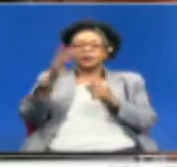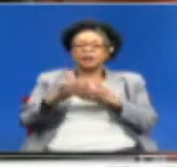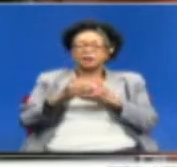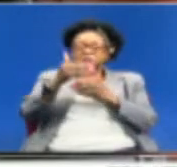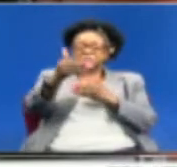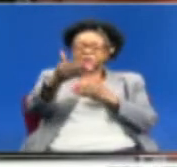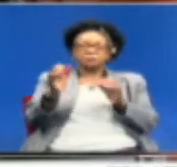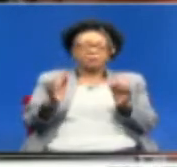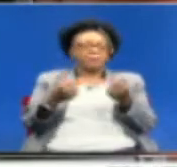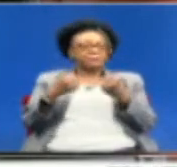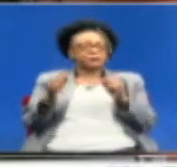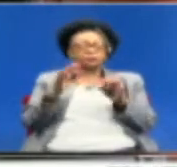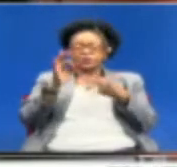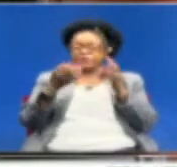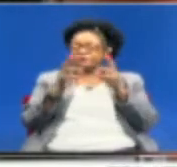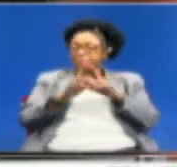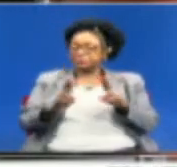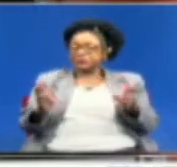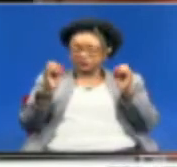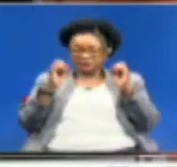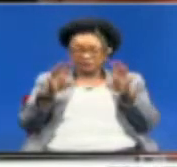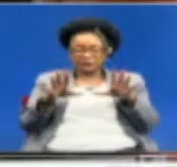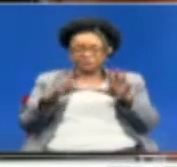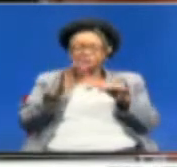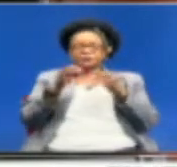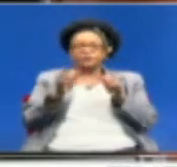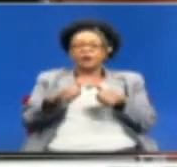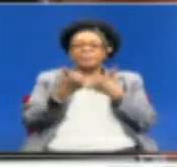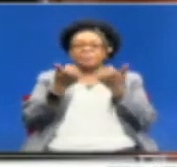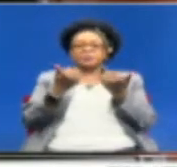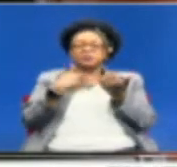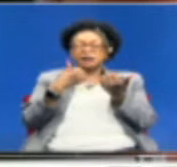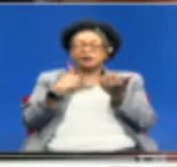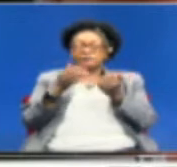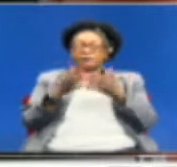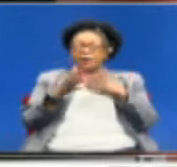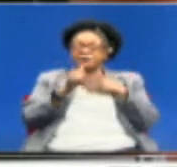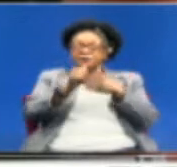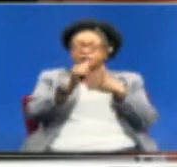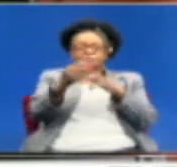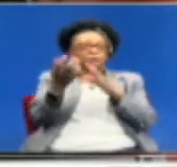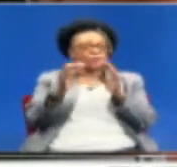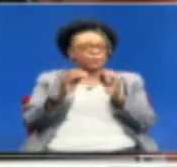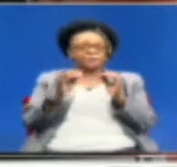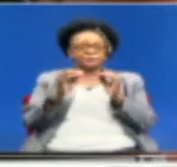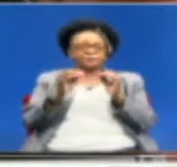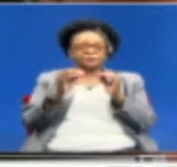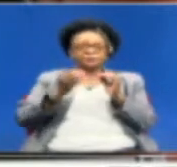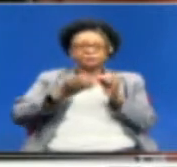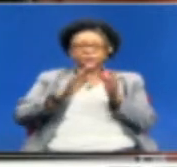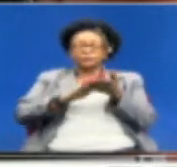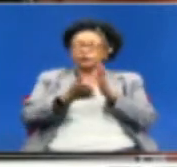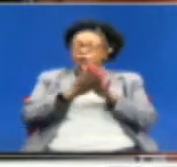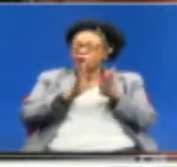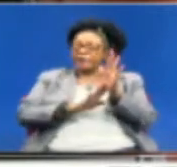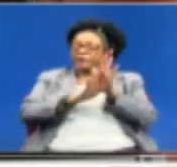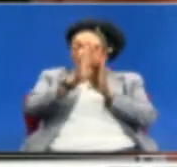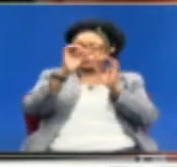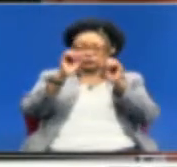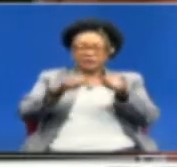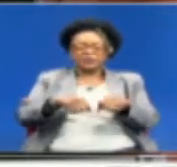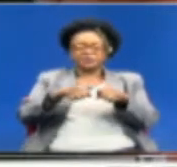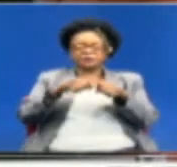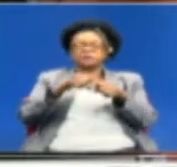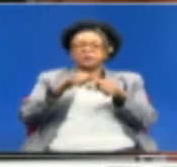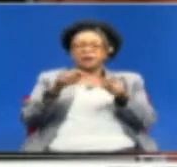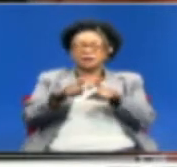taifa halina amani, ikiwa taifa halina mwelekeo, Mheshimiwa Spika. Hakuna maendeleo ambayo tunaweza kupata kama